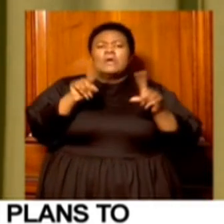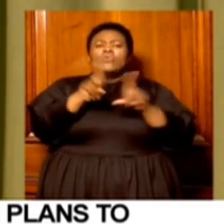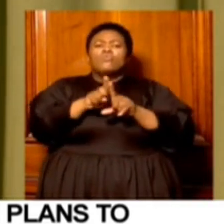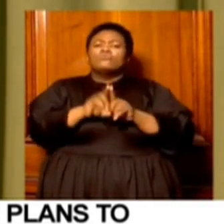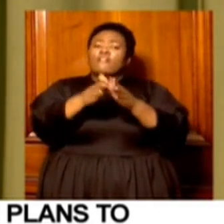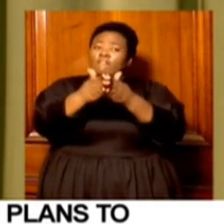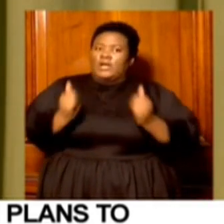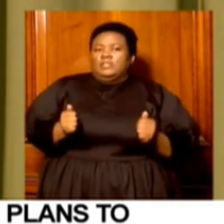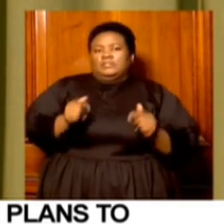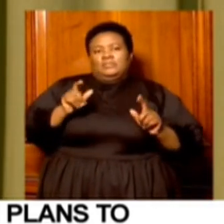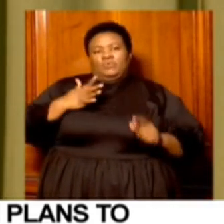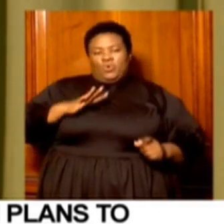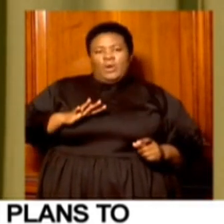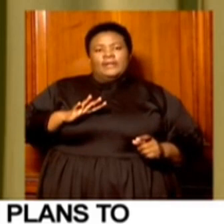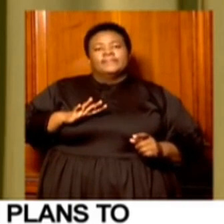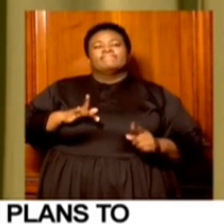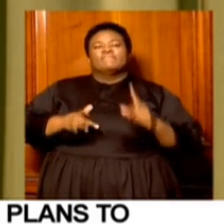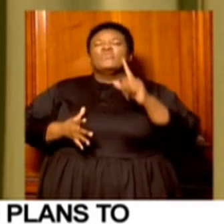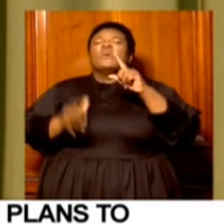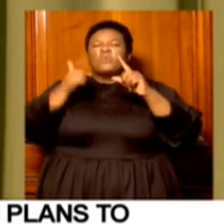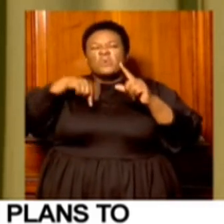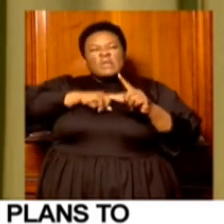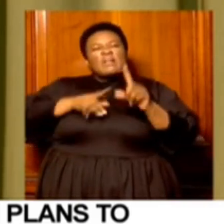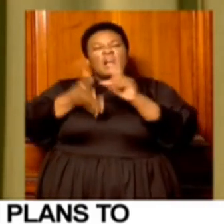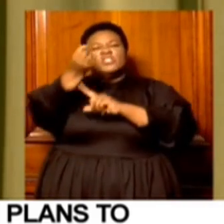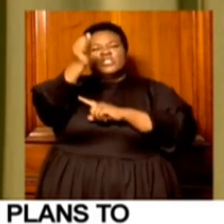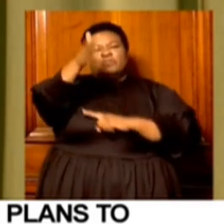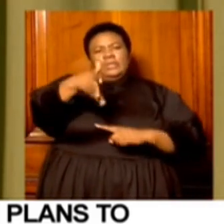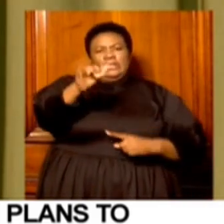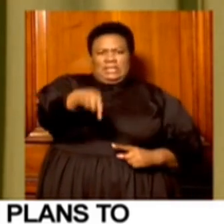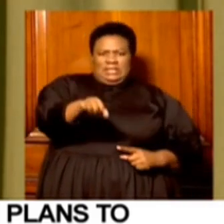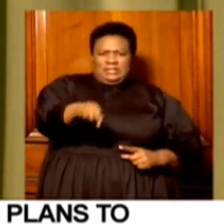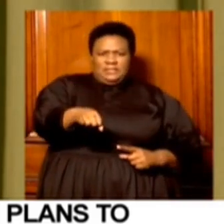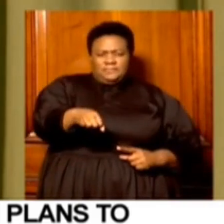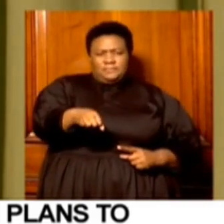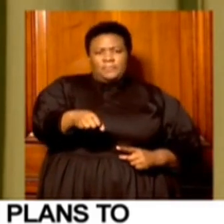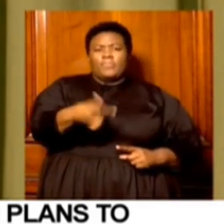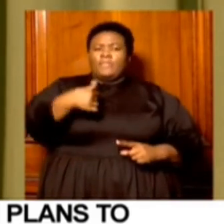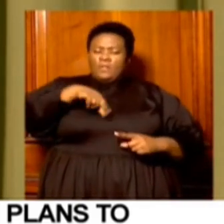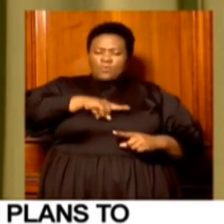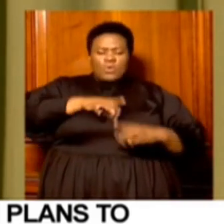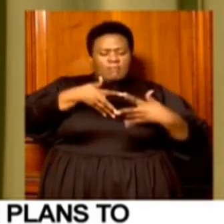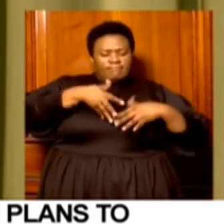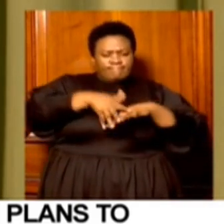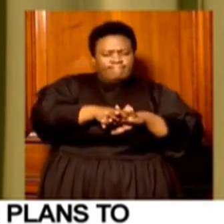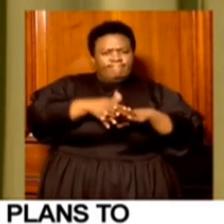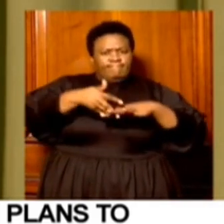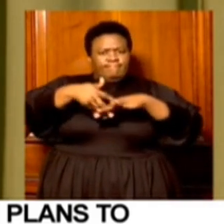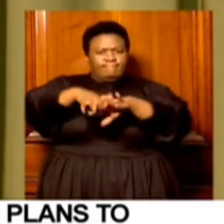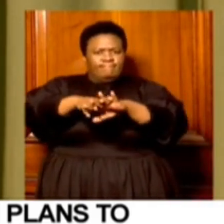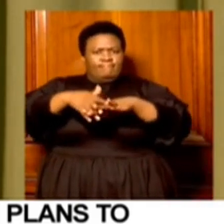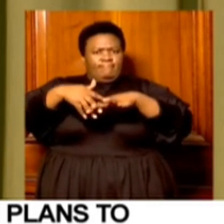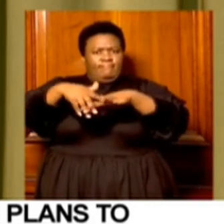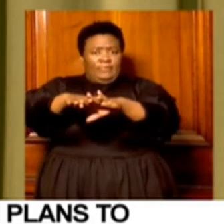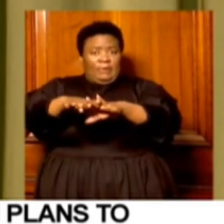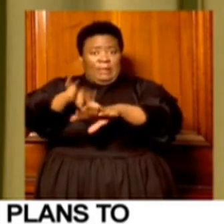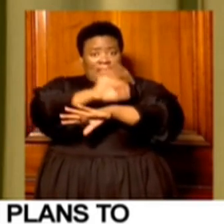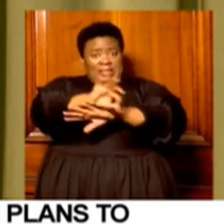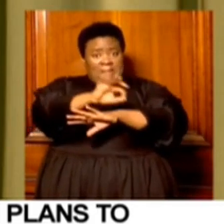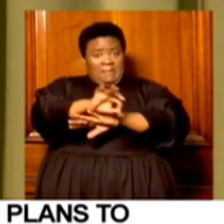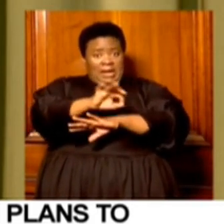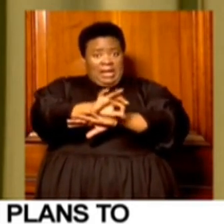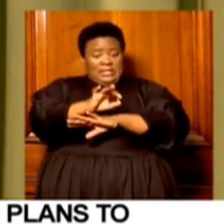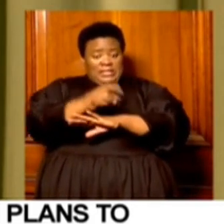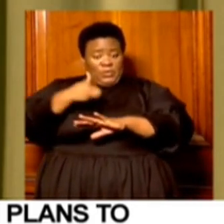there. We are going to get there as we move along, as we implement these plans, which is what we are doing